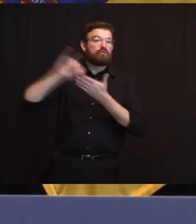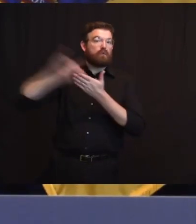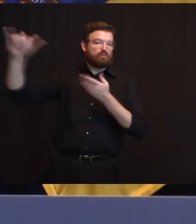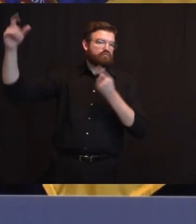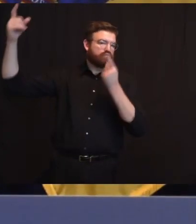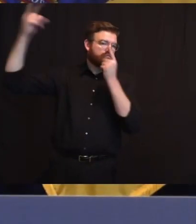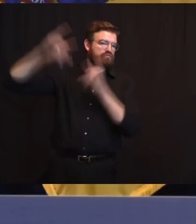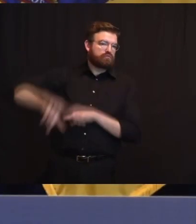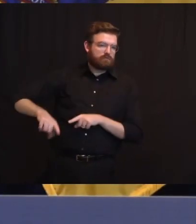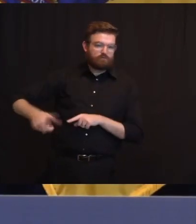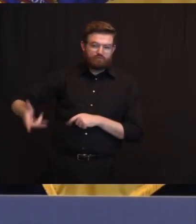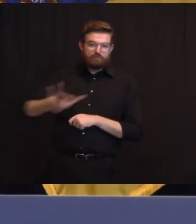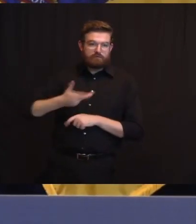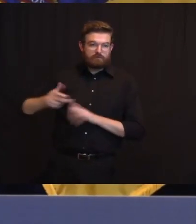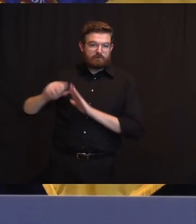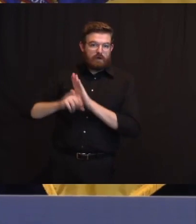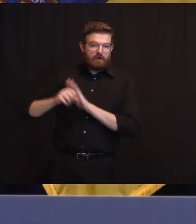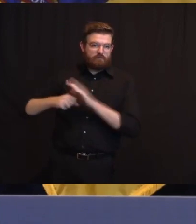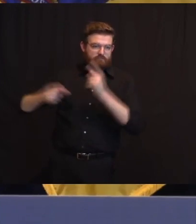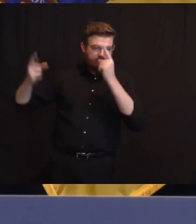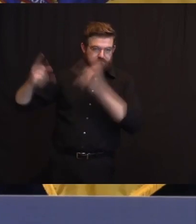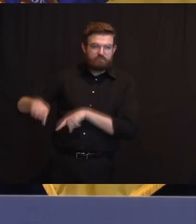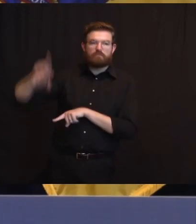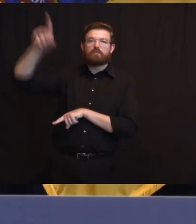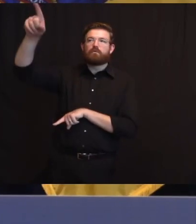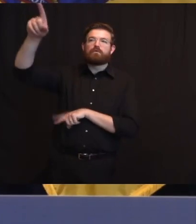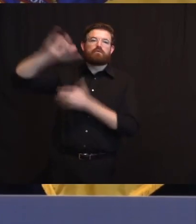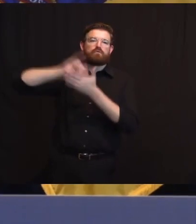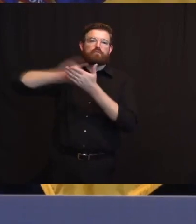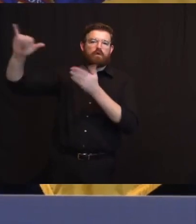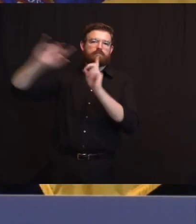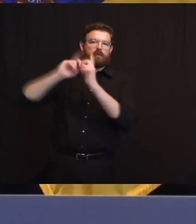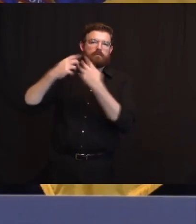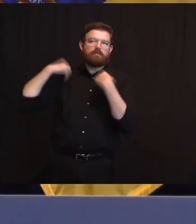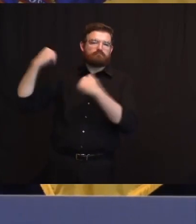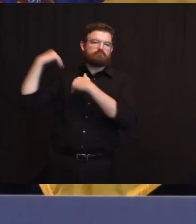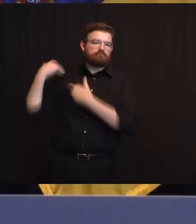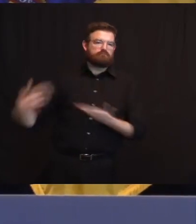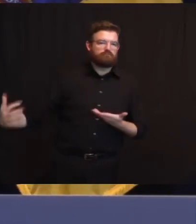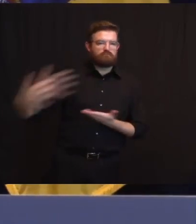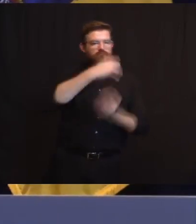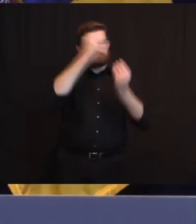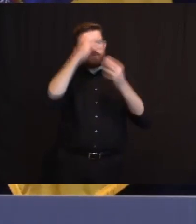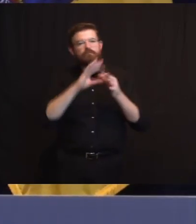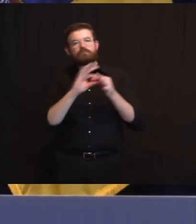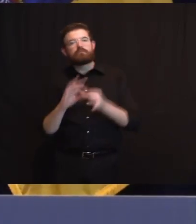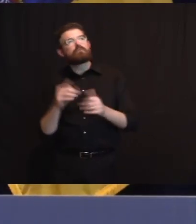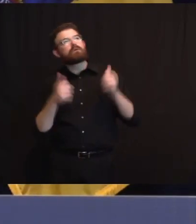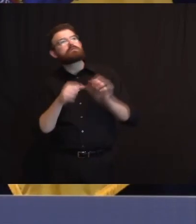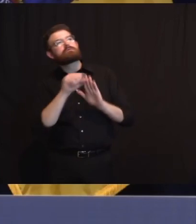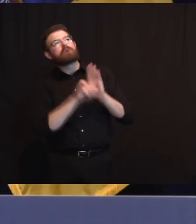data collector, so that's a good point. I've forgotten that, so thank you for that. Charlie?